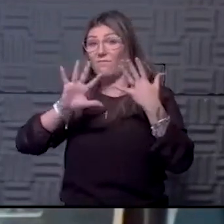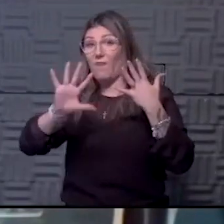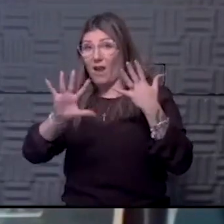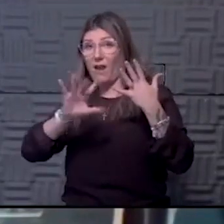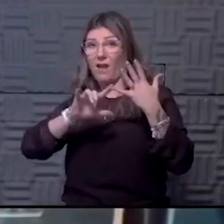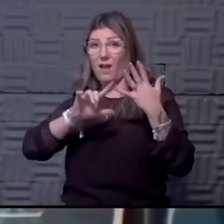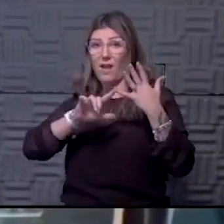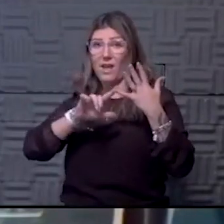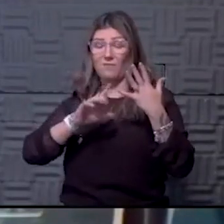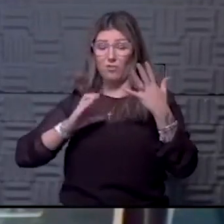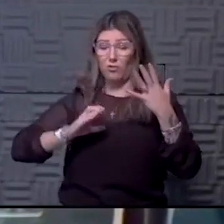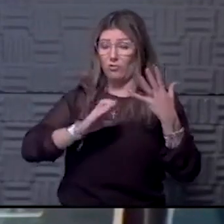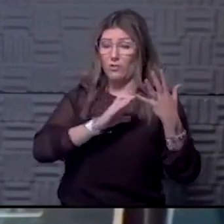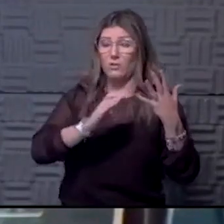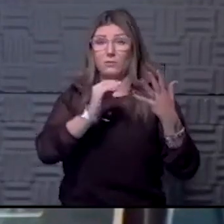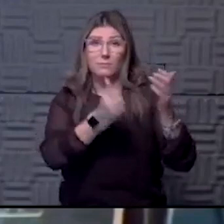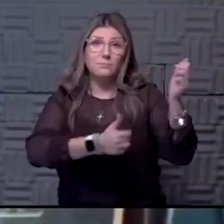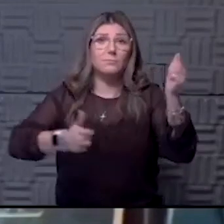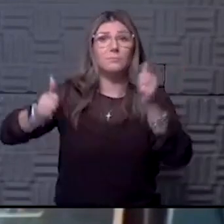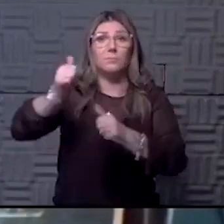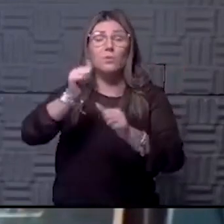administration response to COVID-19